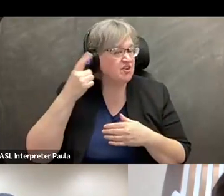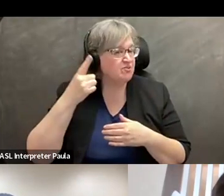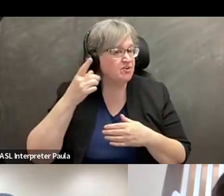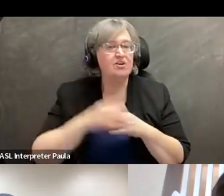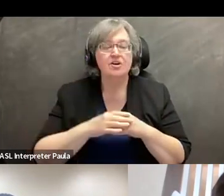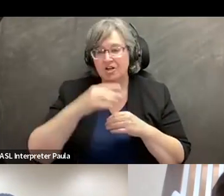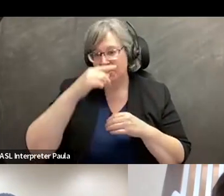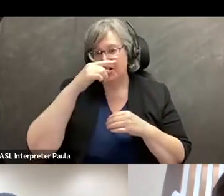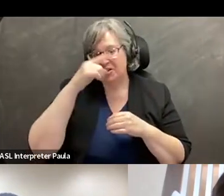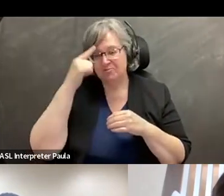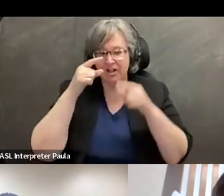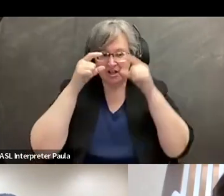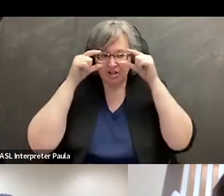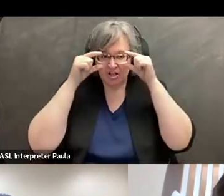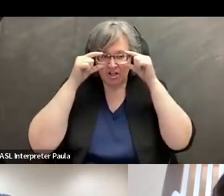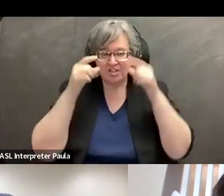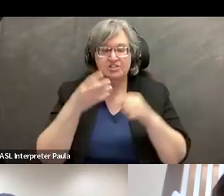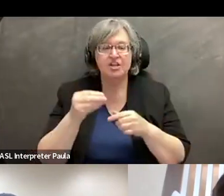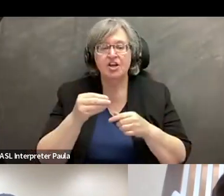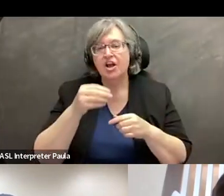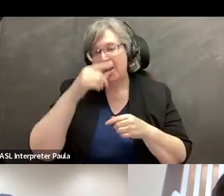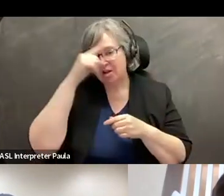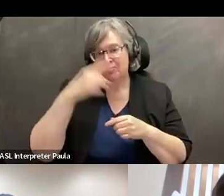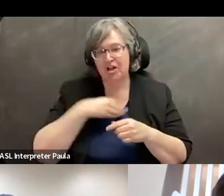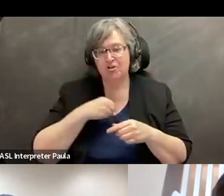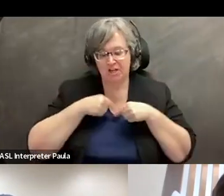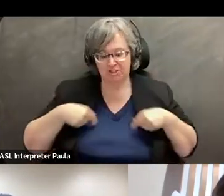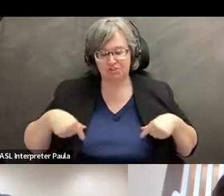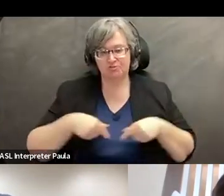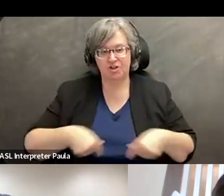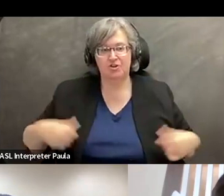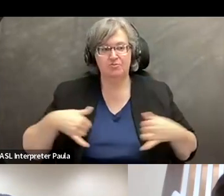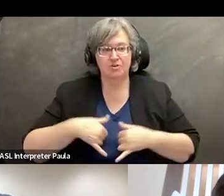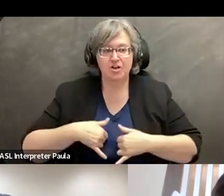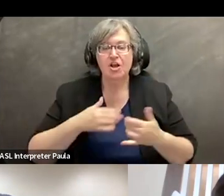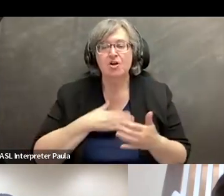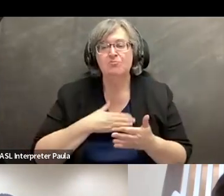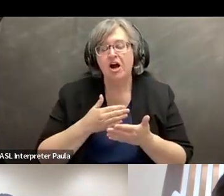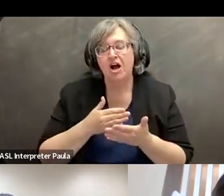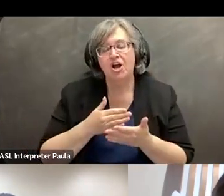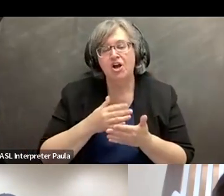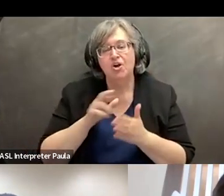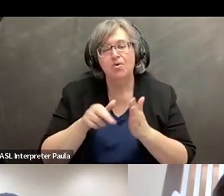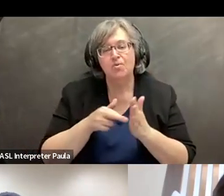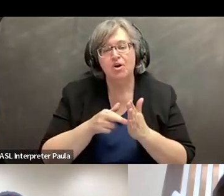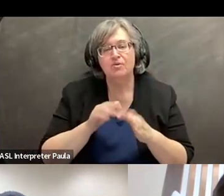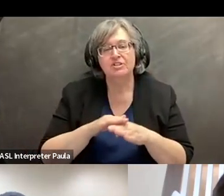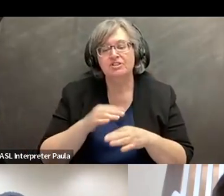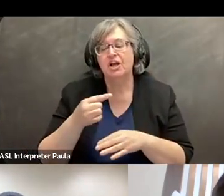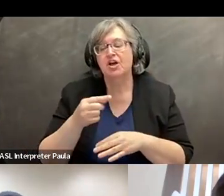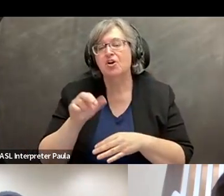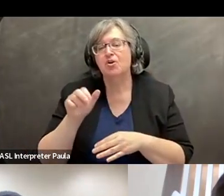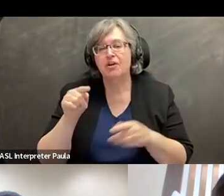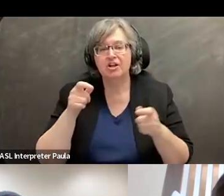black rimmed glasses and a black and white striped blazer. My role with this project was on the grant management